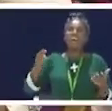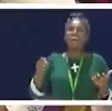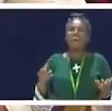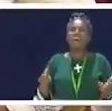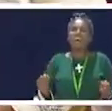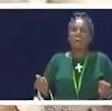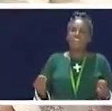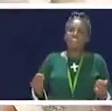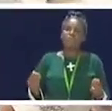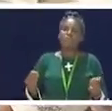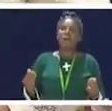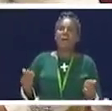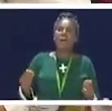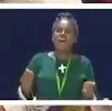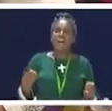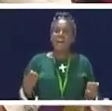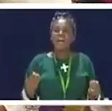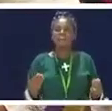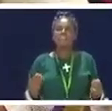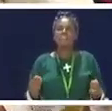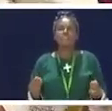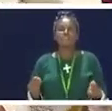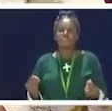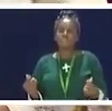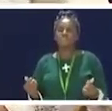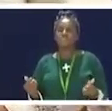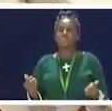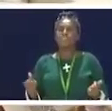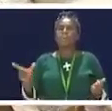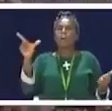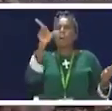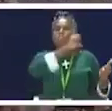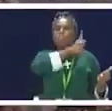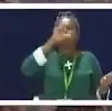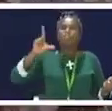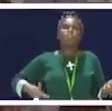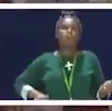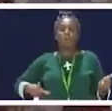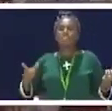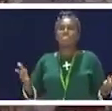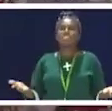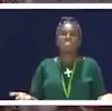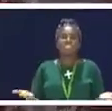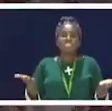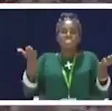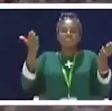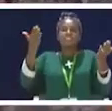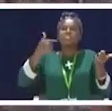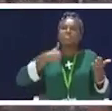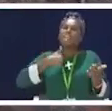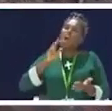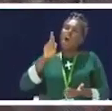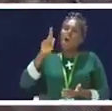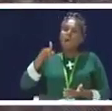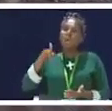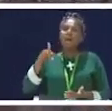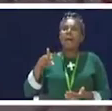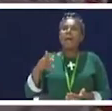high. Yeah. I want to say that so prayerfully. Lord, lift him up.